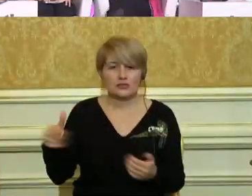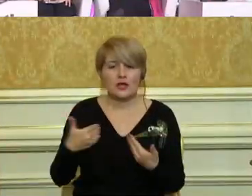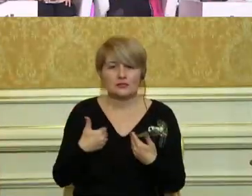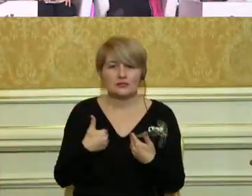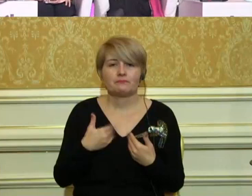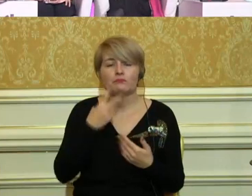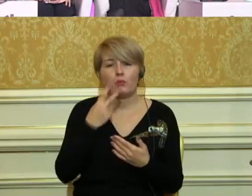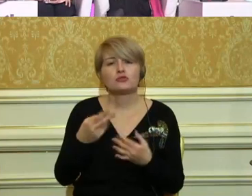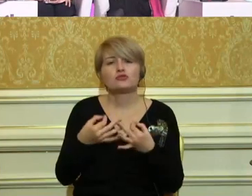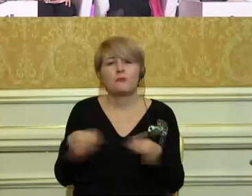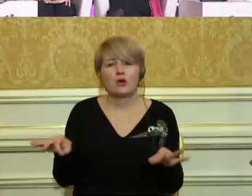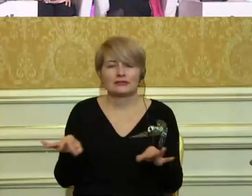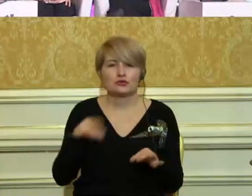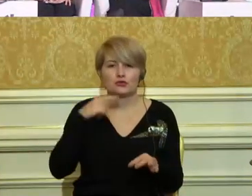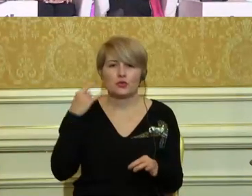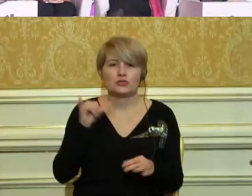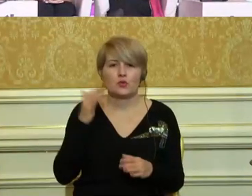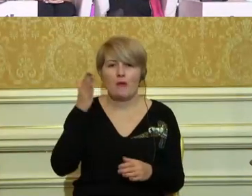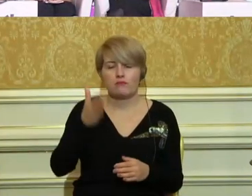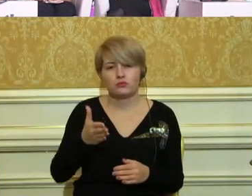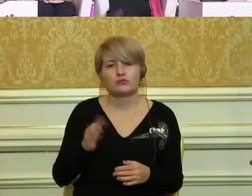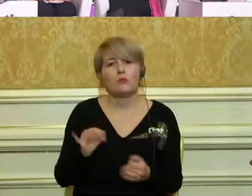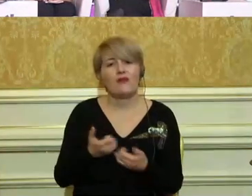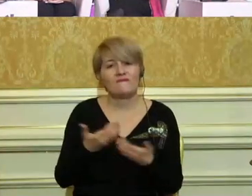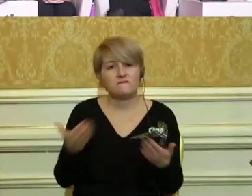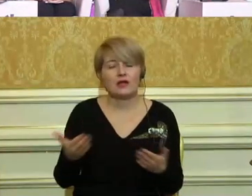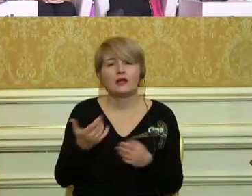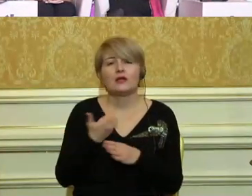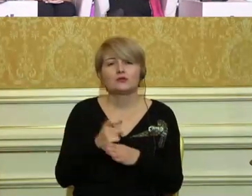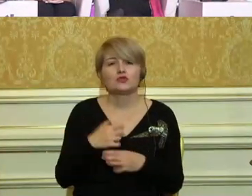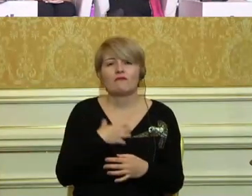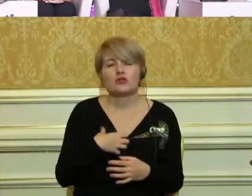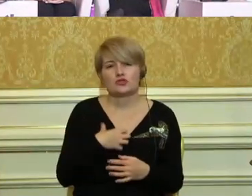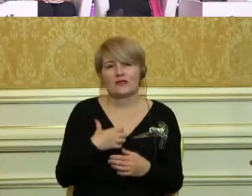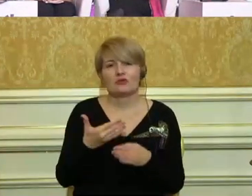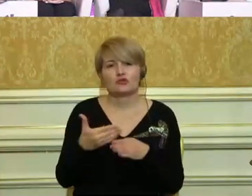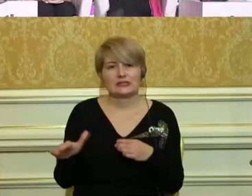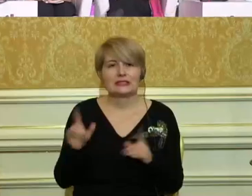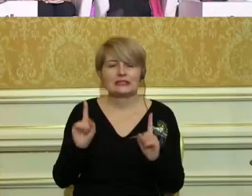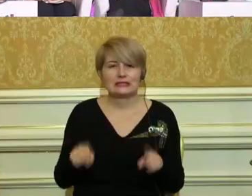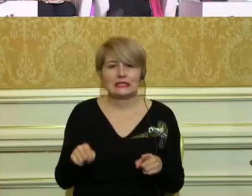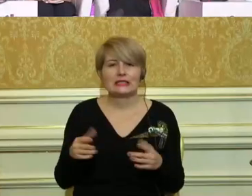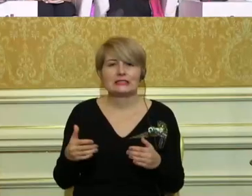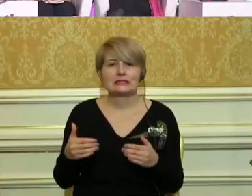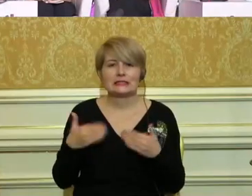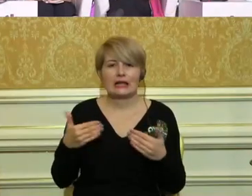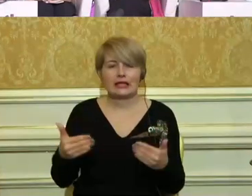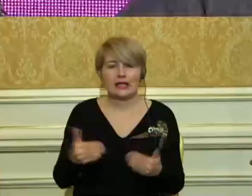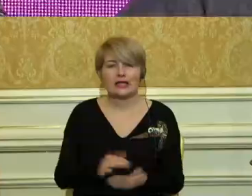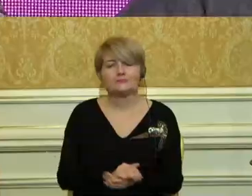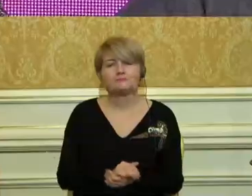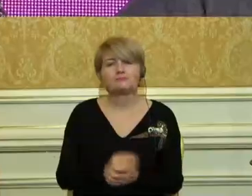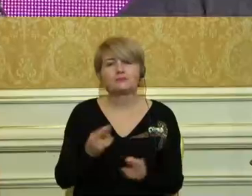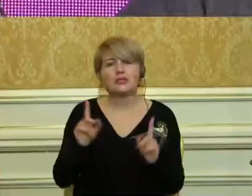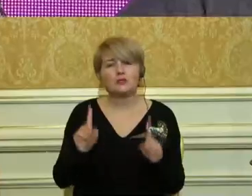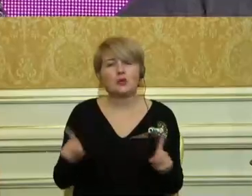the future. And you are very important part of this strategy to have different